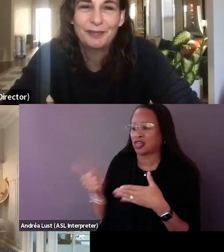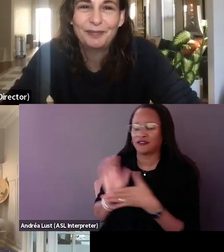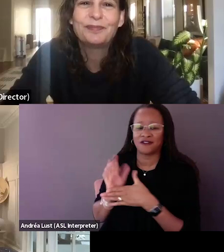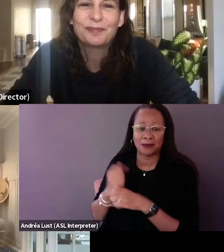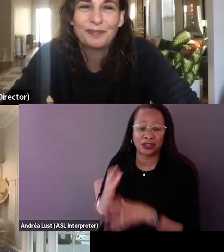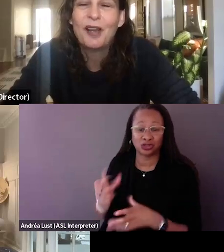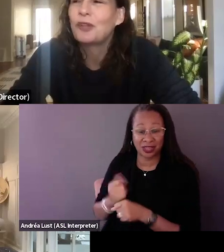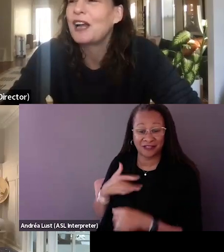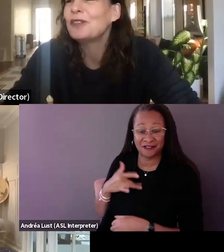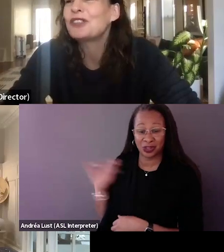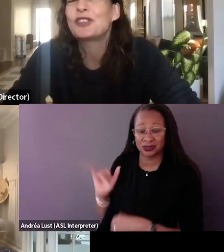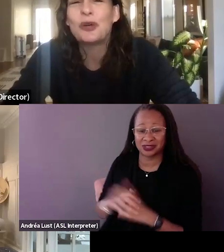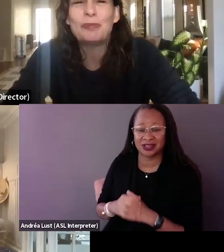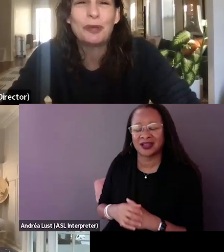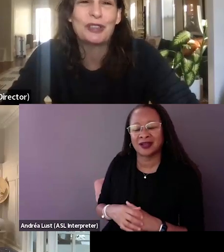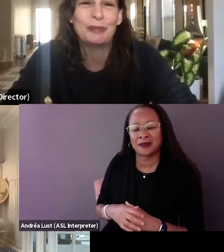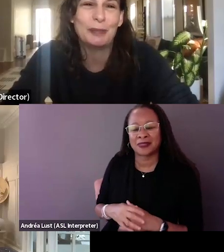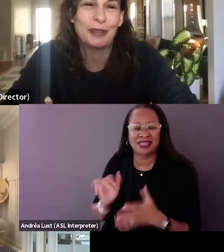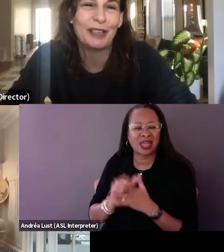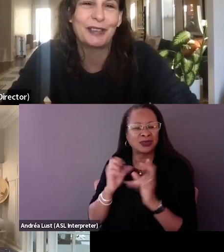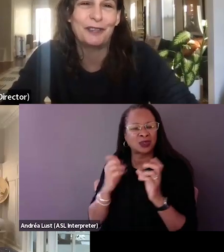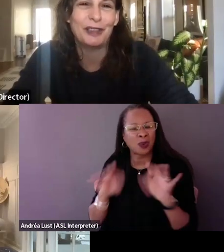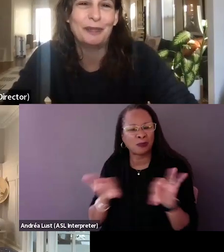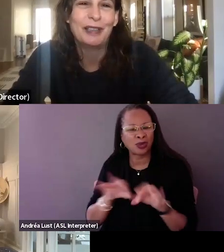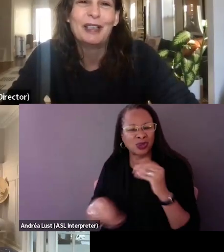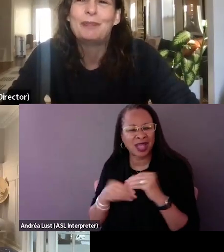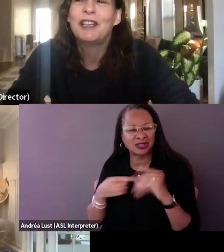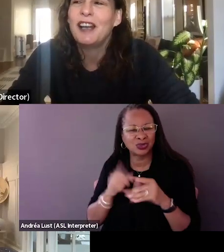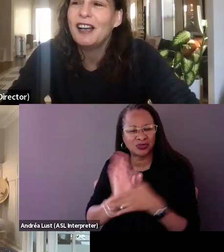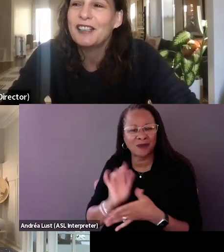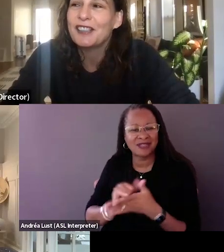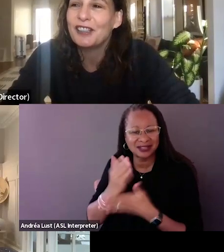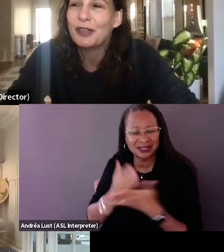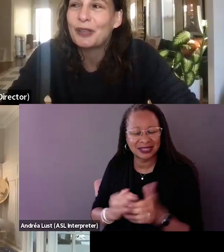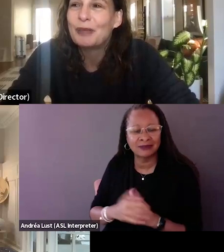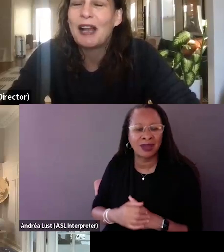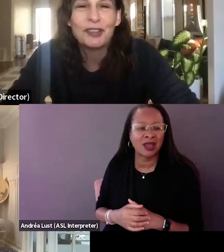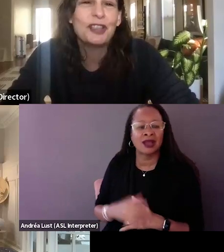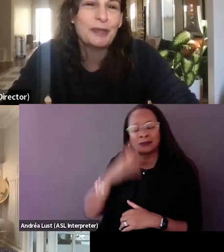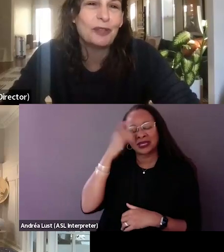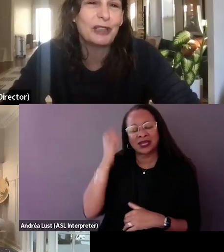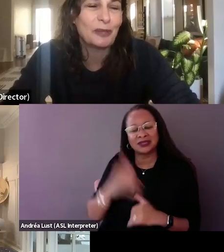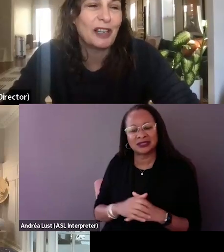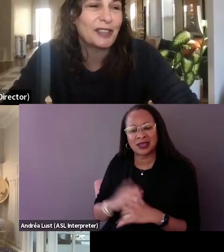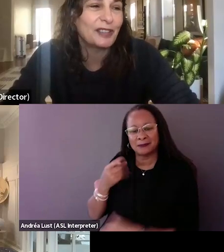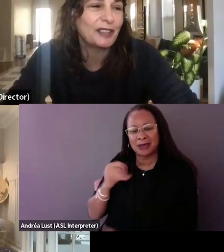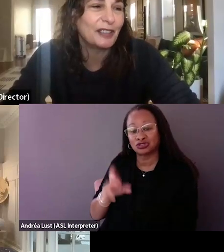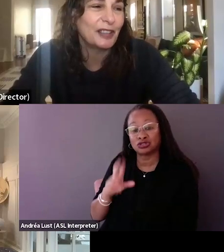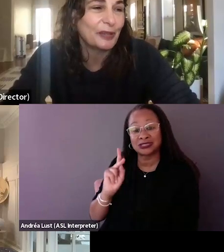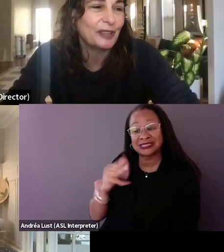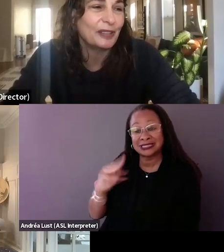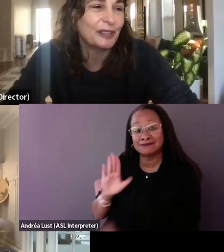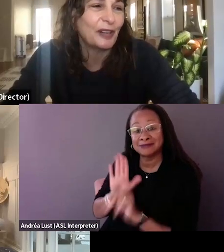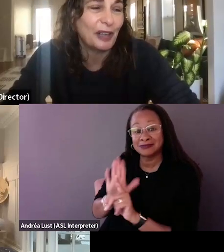get that feeling? Well, that was so important to me to put that into the film, because Pastor Kim really was